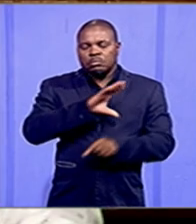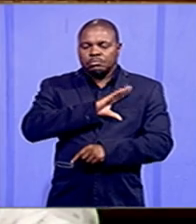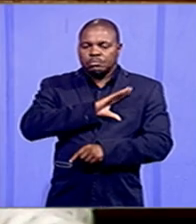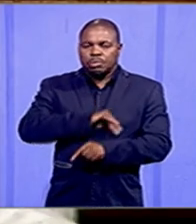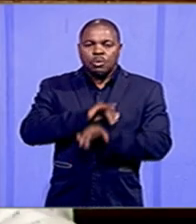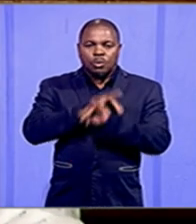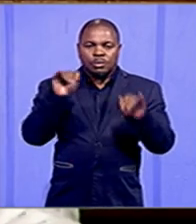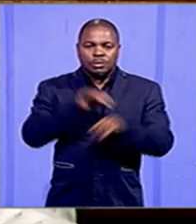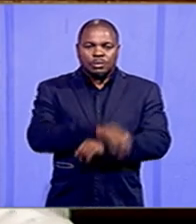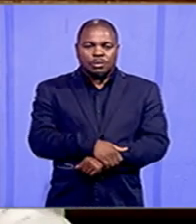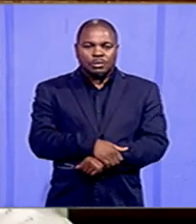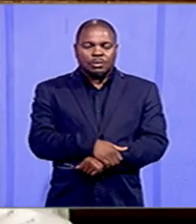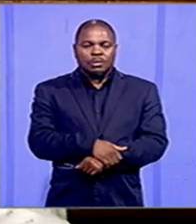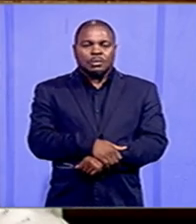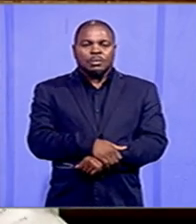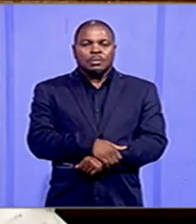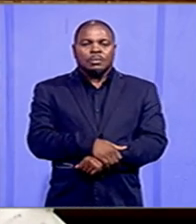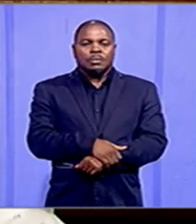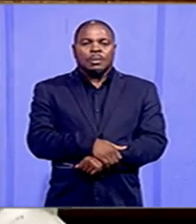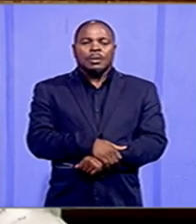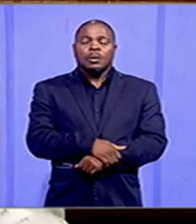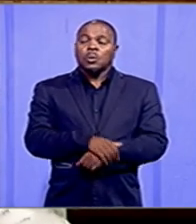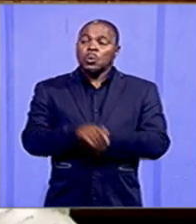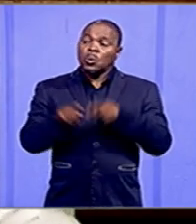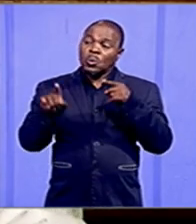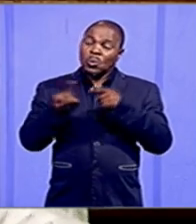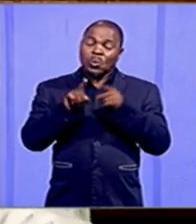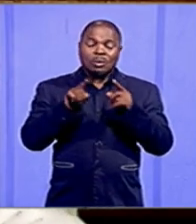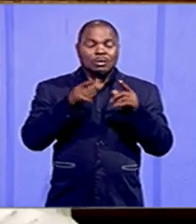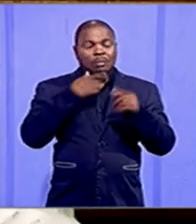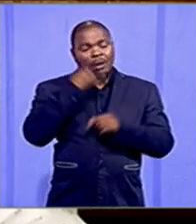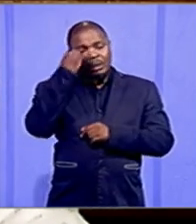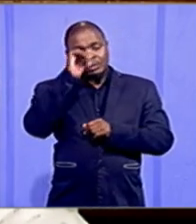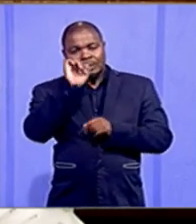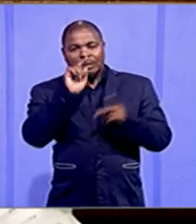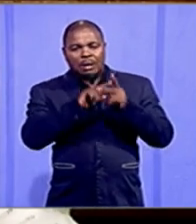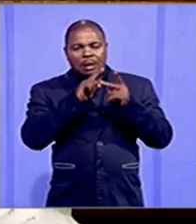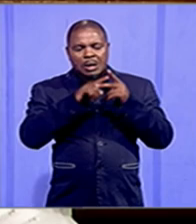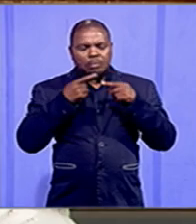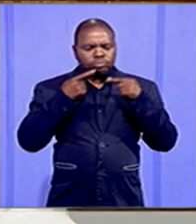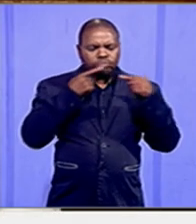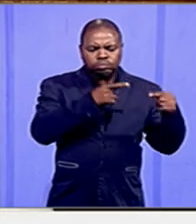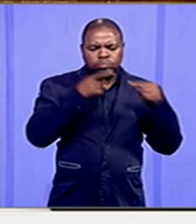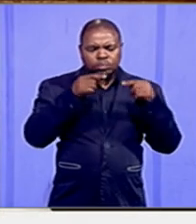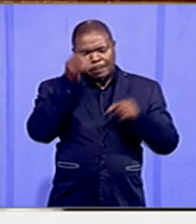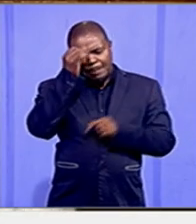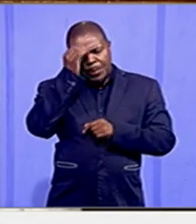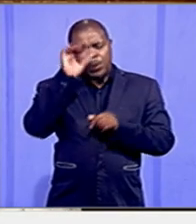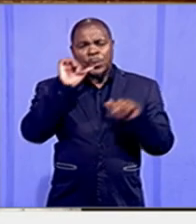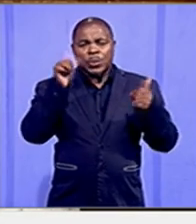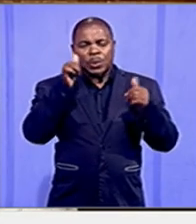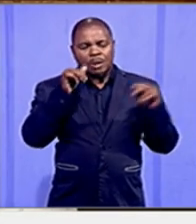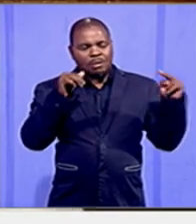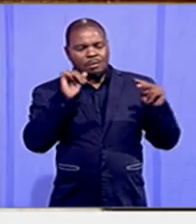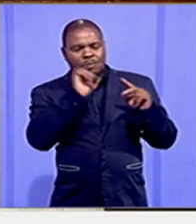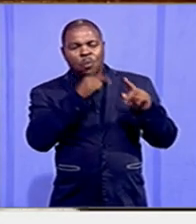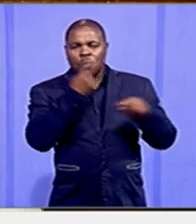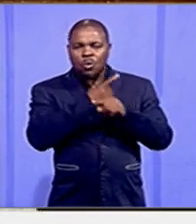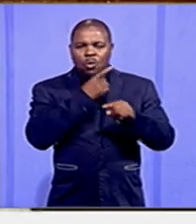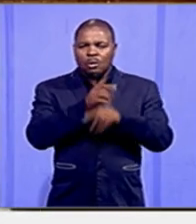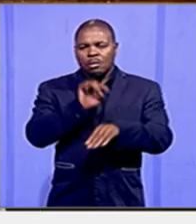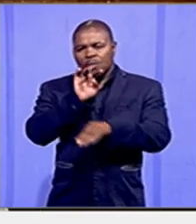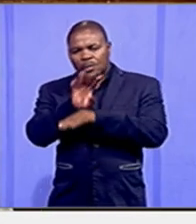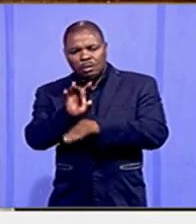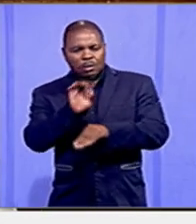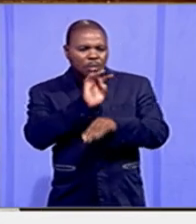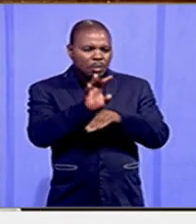Because of his ideas, ideals, any superior argumentative perspectives which he normally advances in